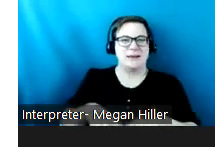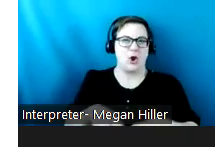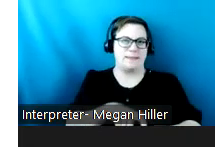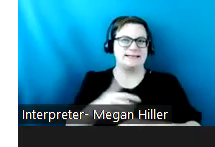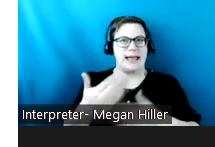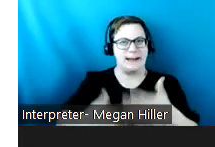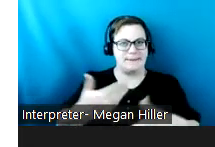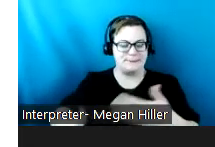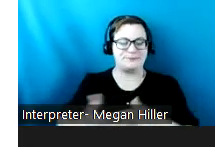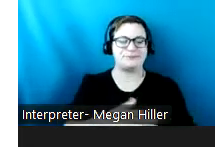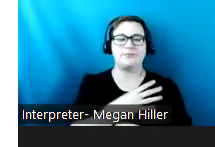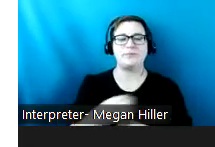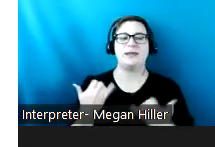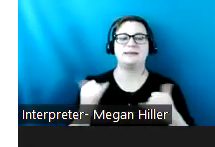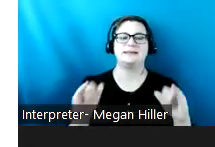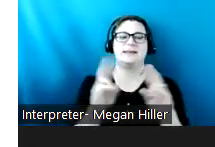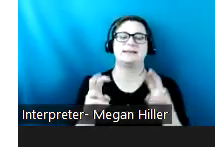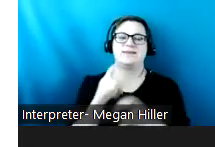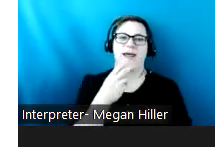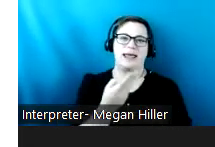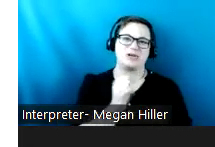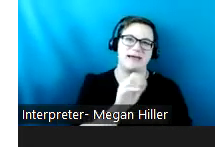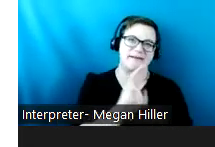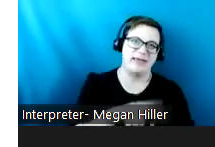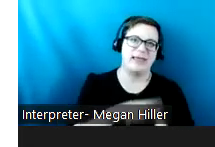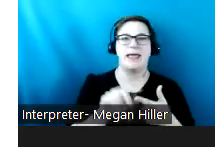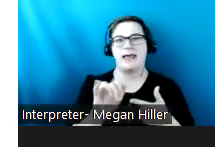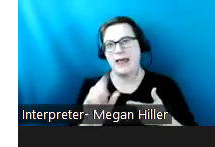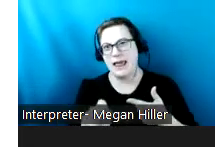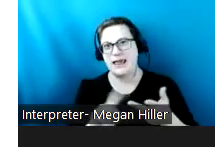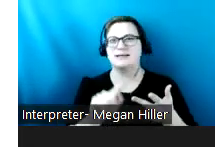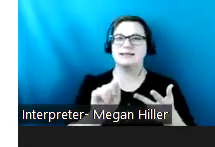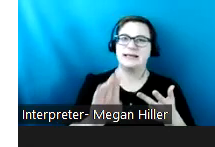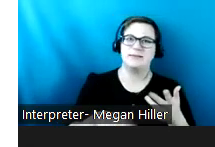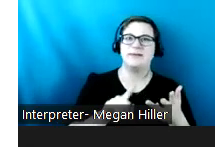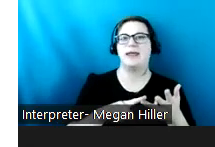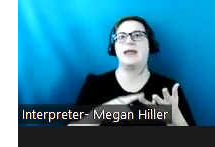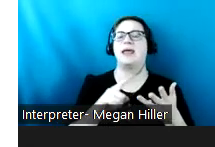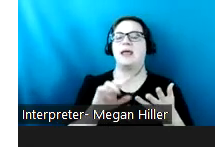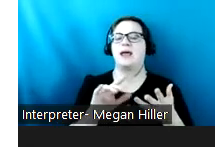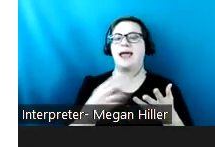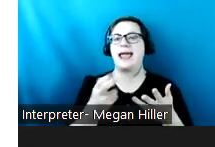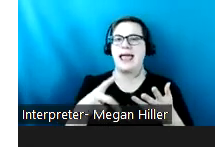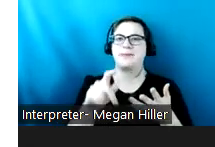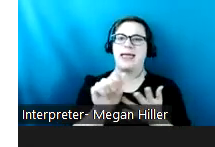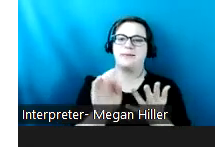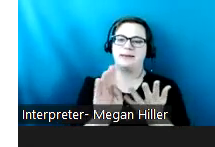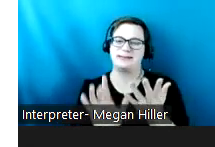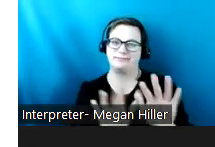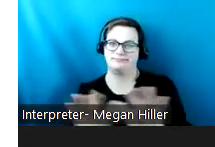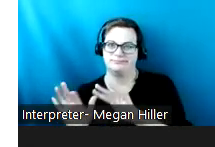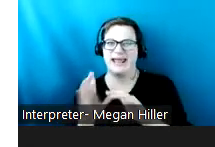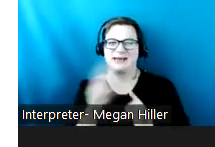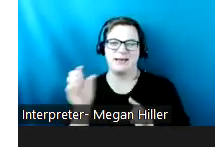it, we are still also assessing for that HIV, AIDS, TB, hepatitis A, B, or C, or other infectious diseases. So that has been also added into the